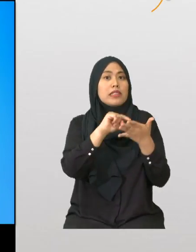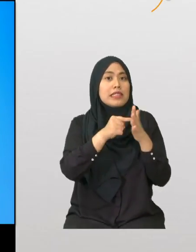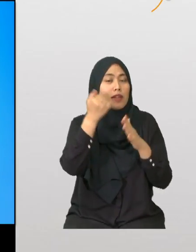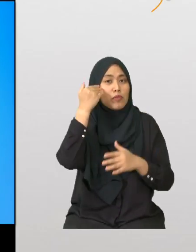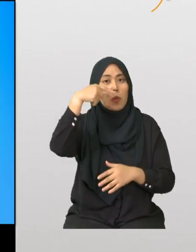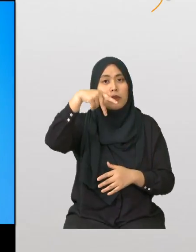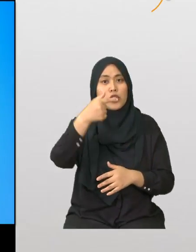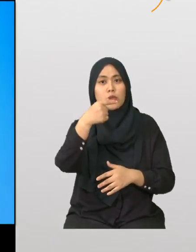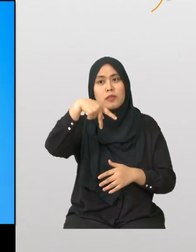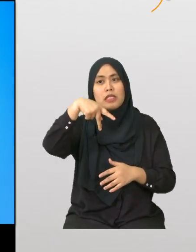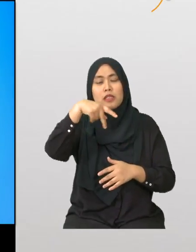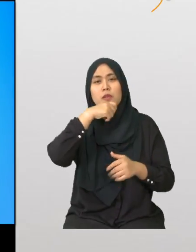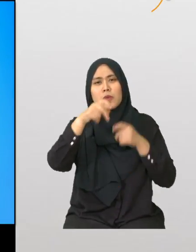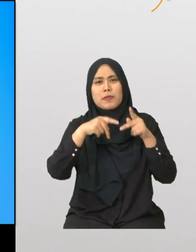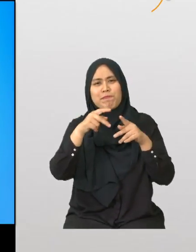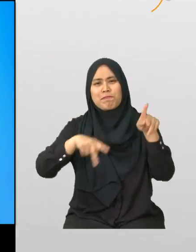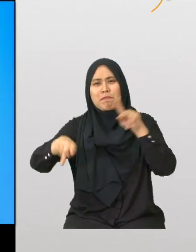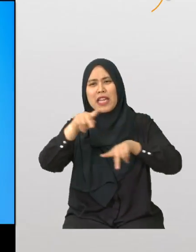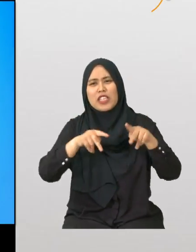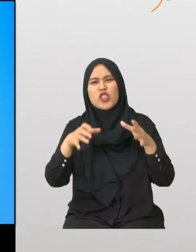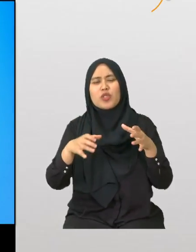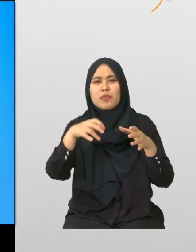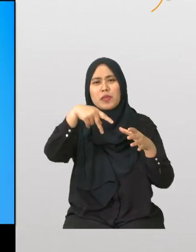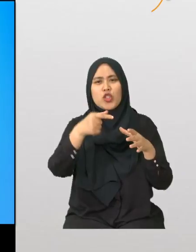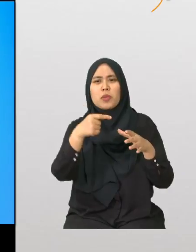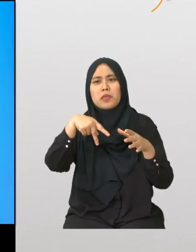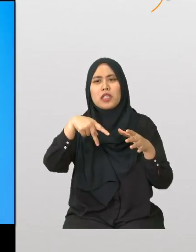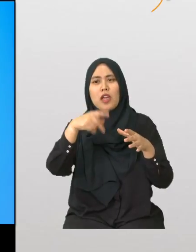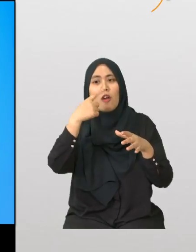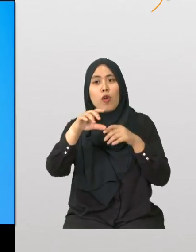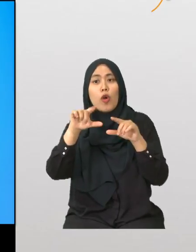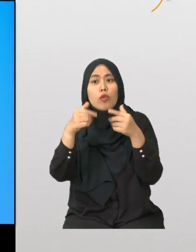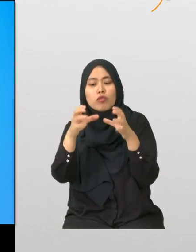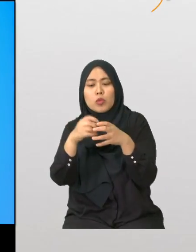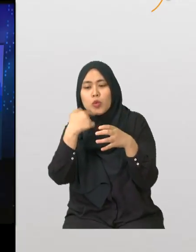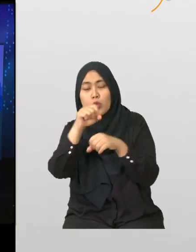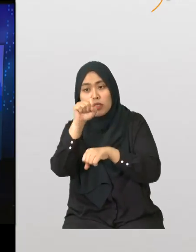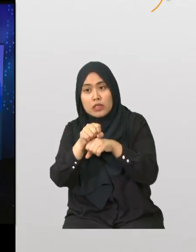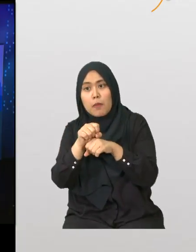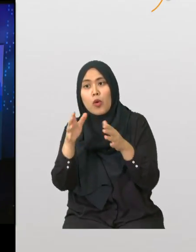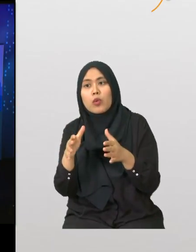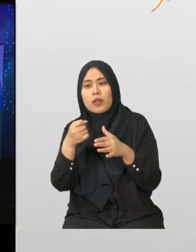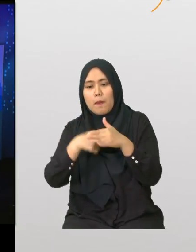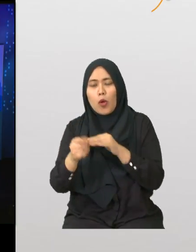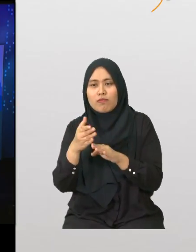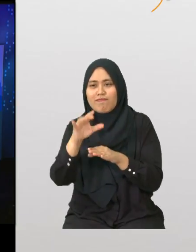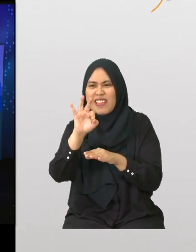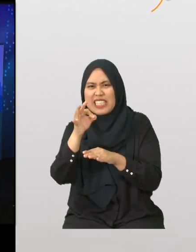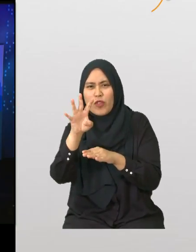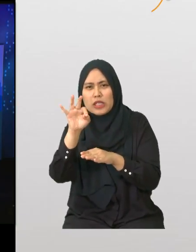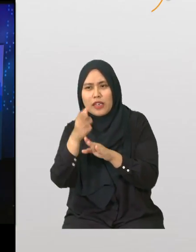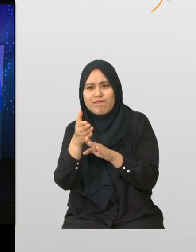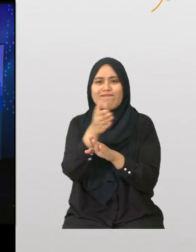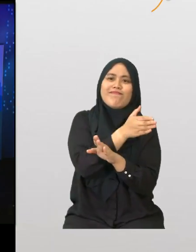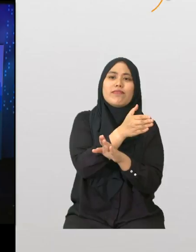Package. The PGP was for the group of Singaporeans born in 1949 or earlier who came of age when